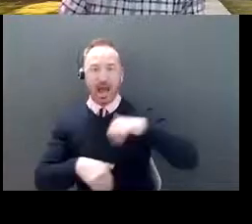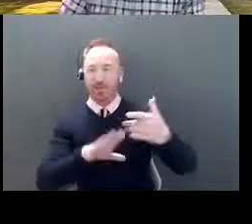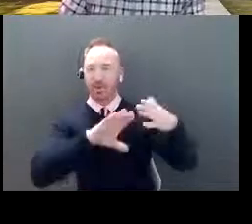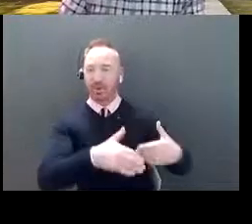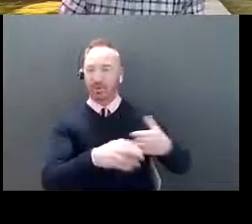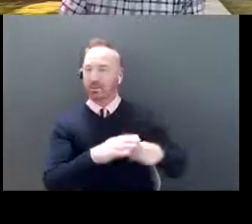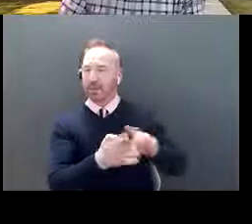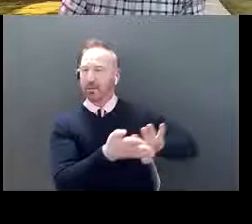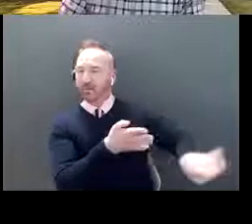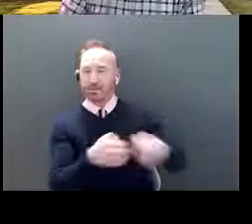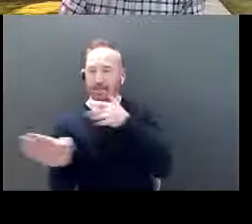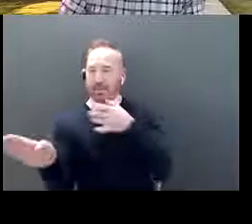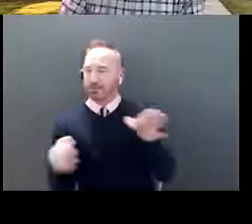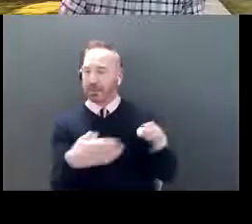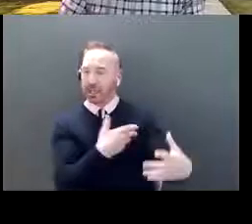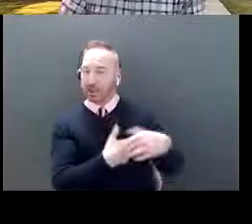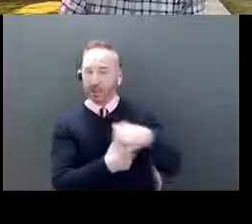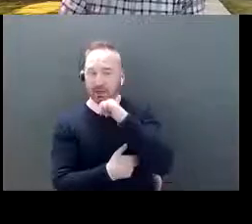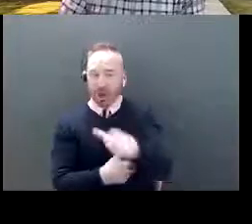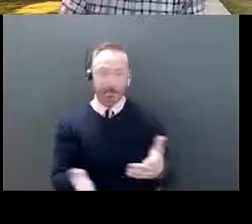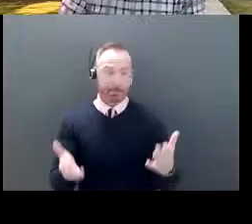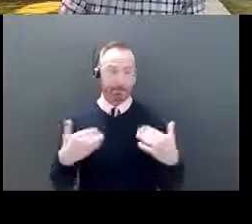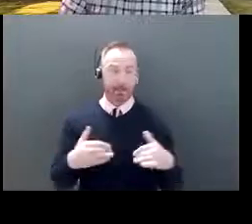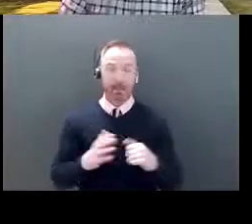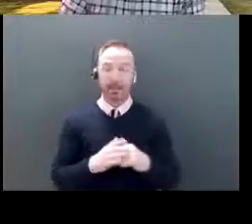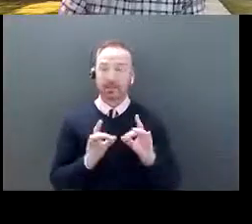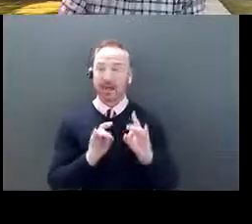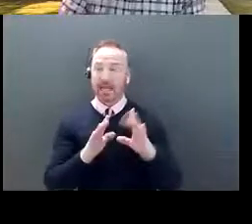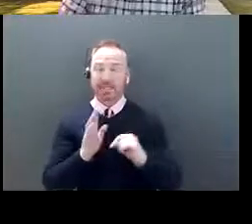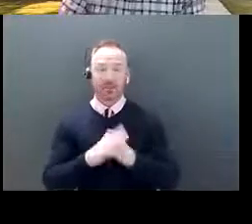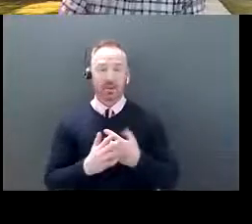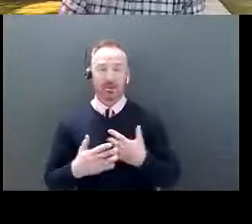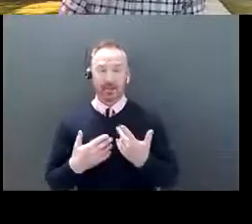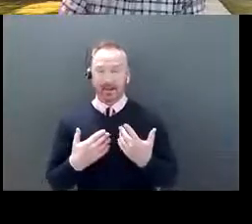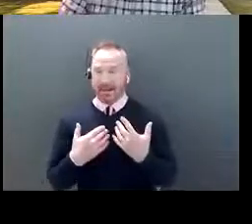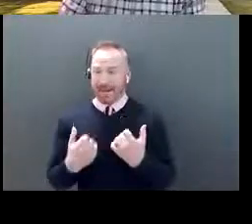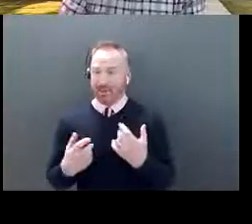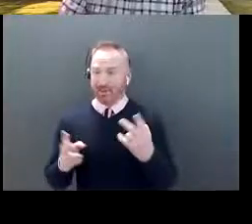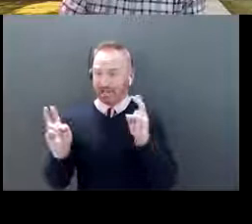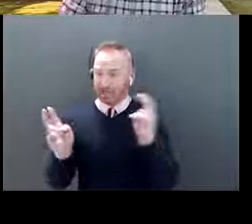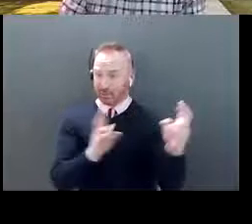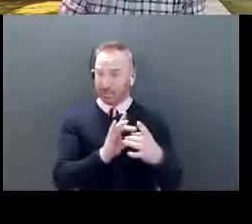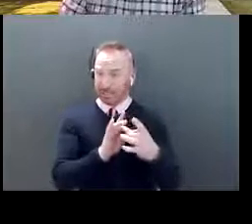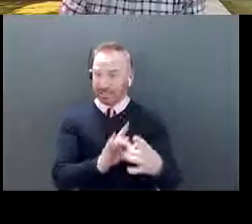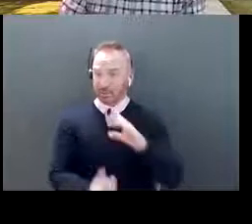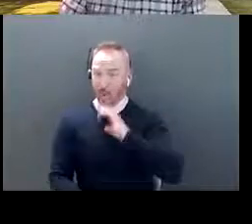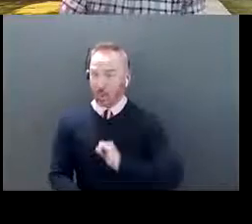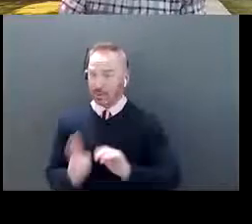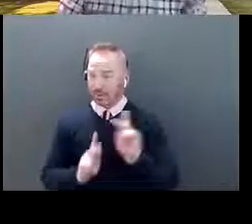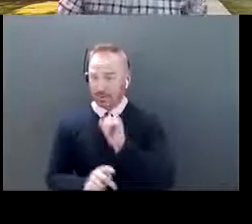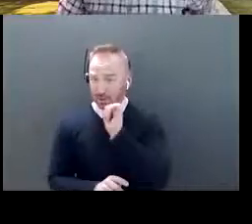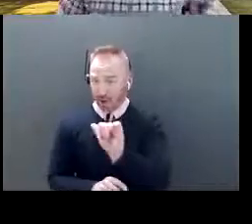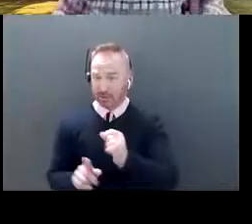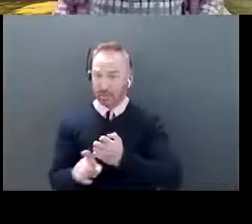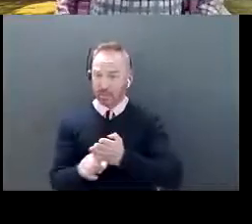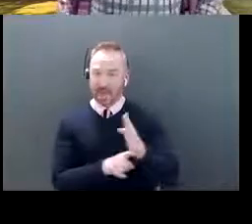So violence has not been considered a health issue for older people. Like, so this is the sector differences idea, like just to give you a sense